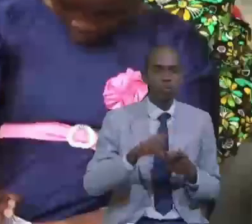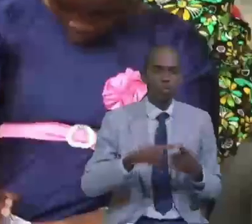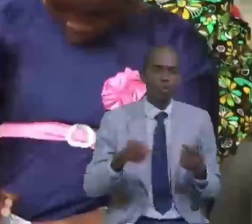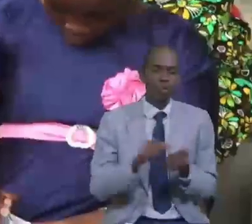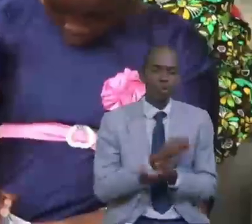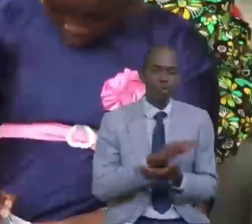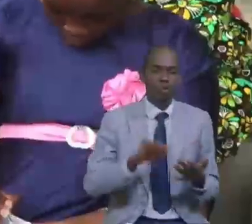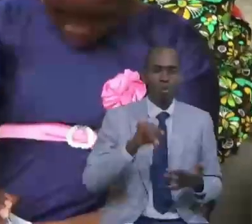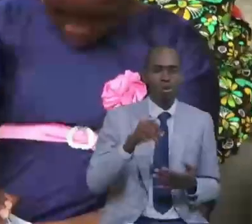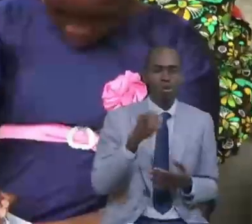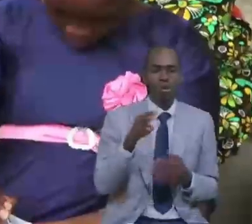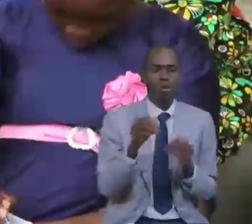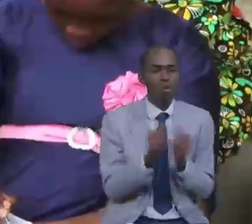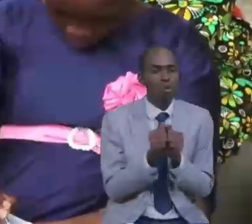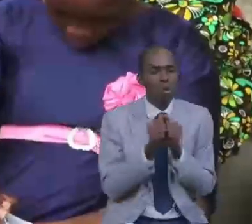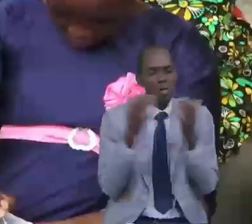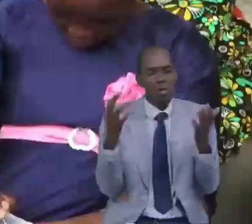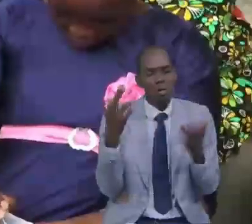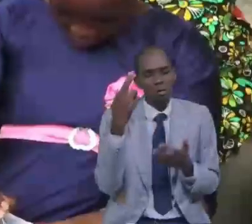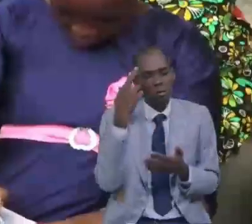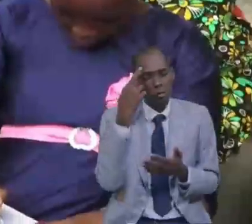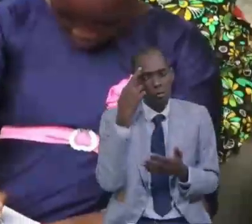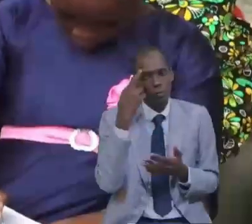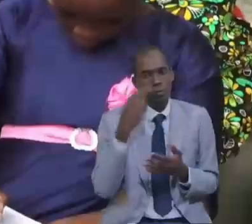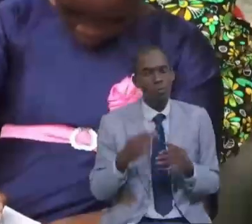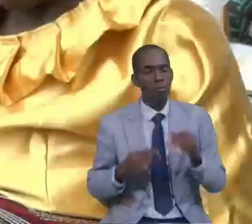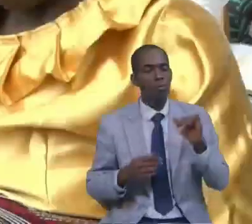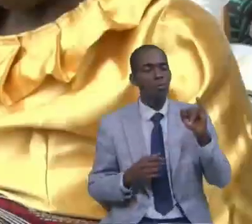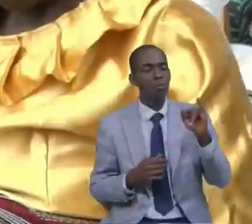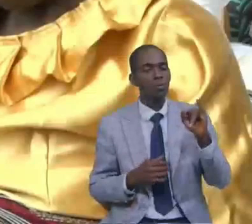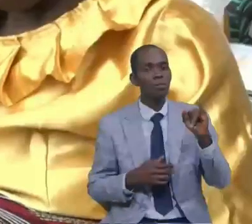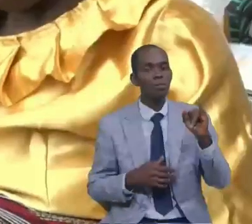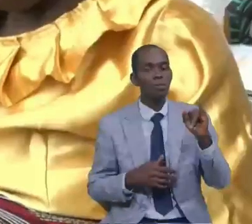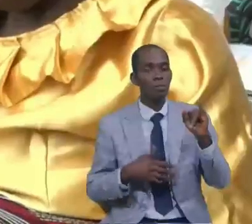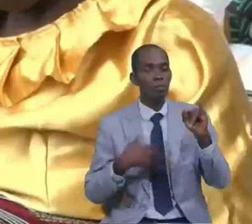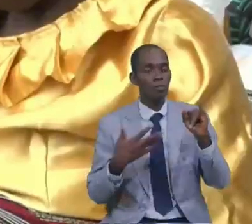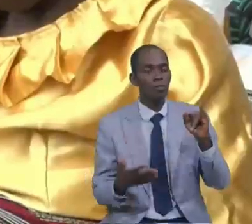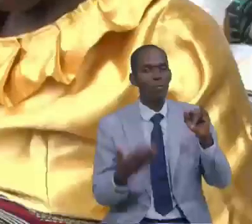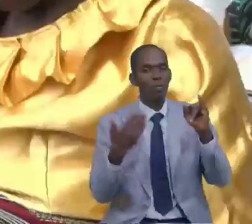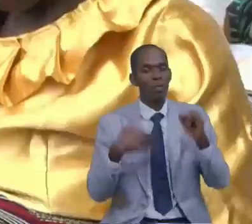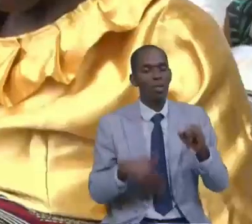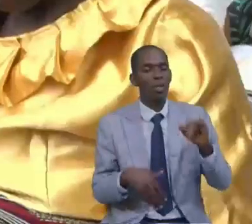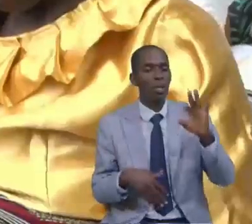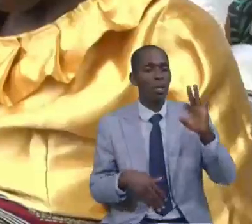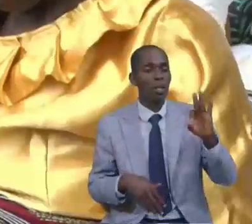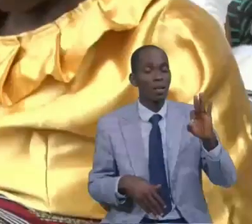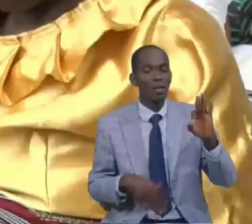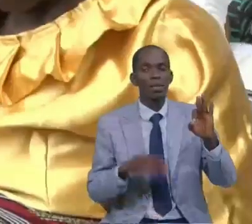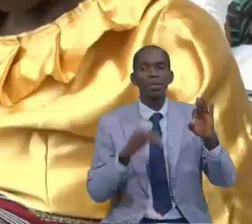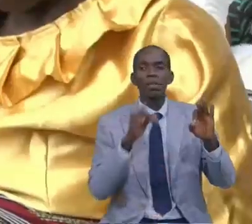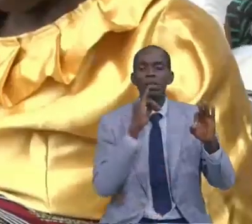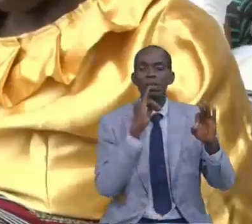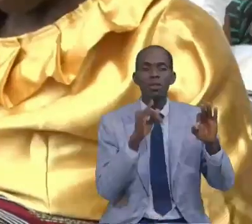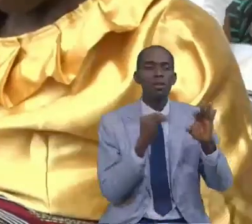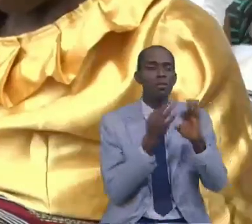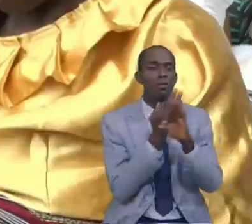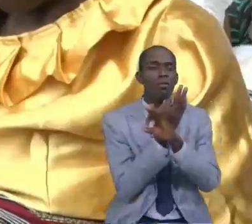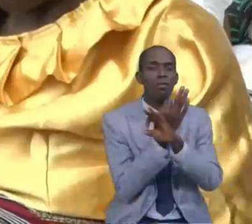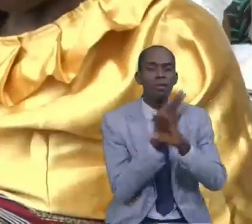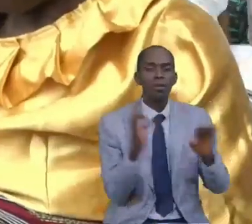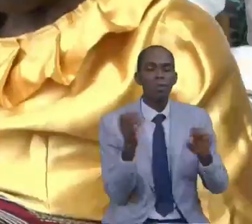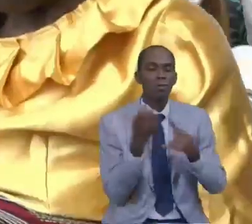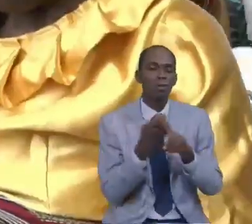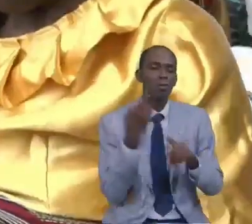the ancient carnality. F in the sanctification is the